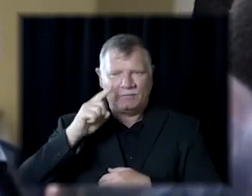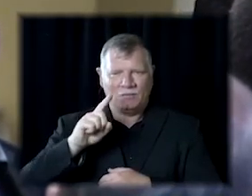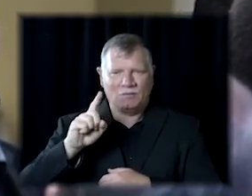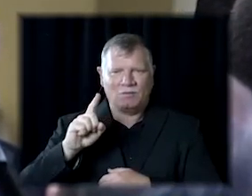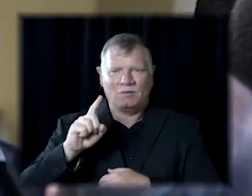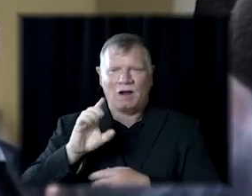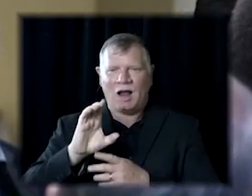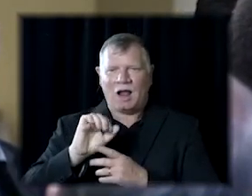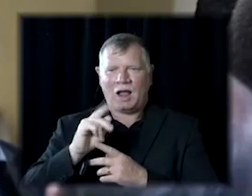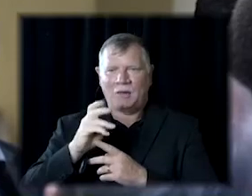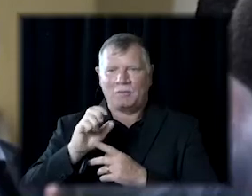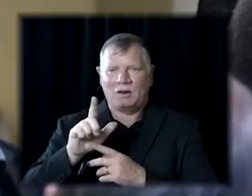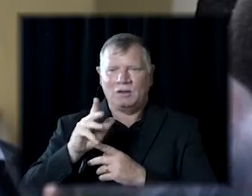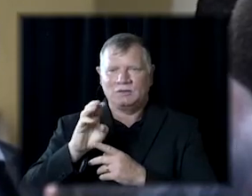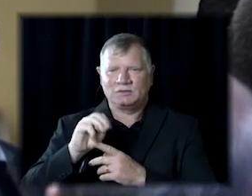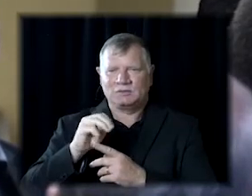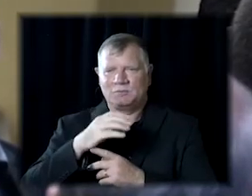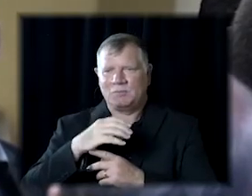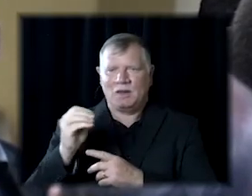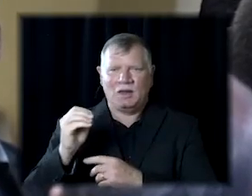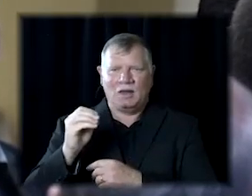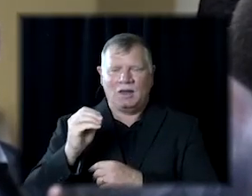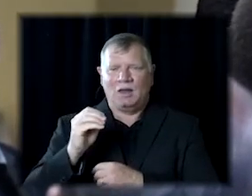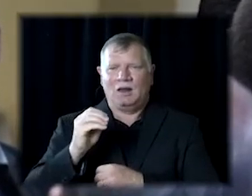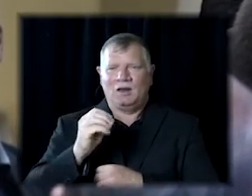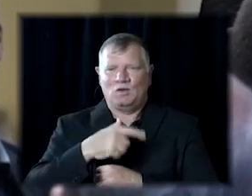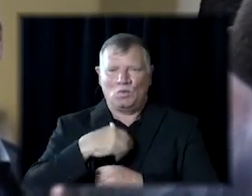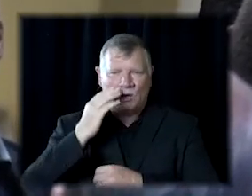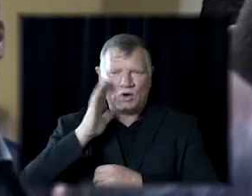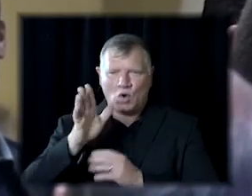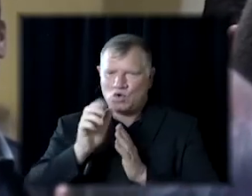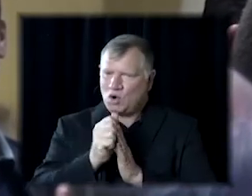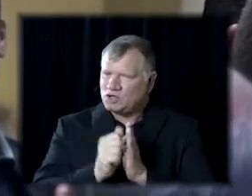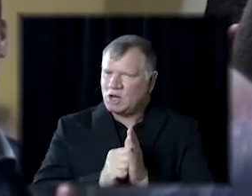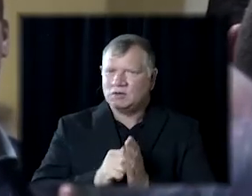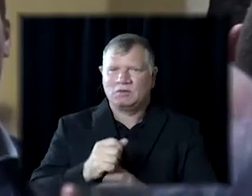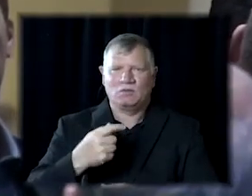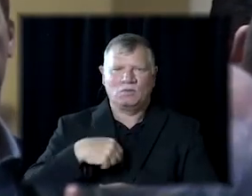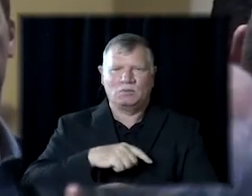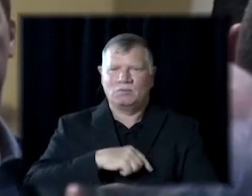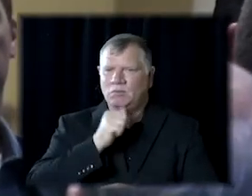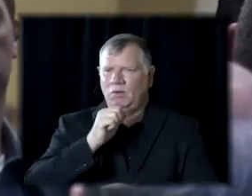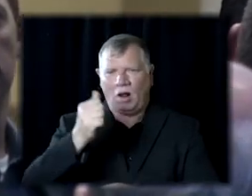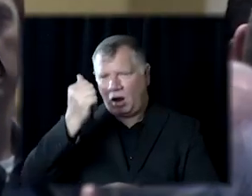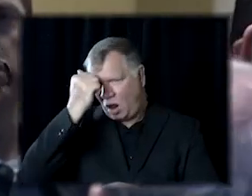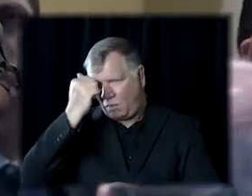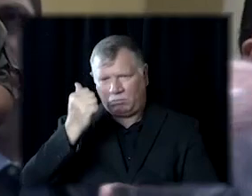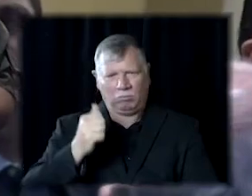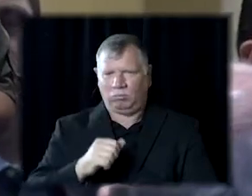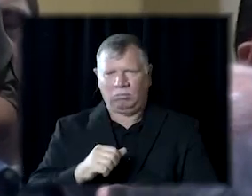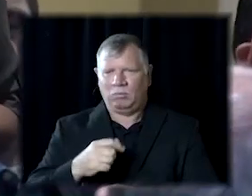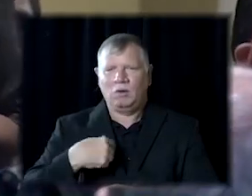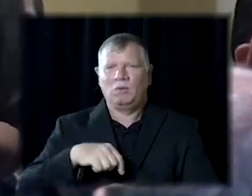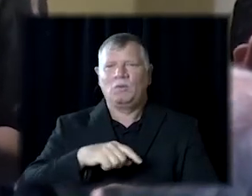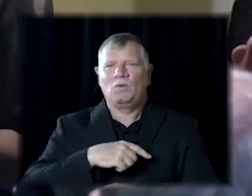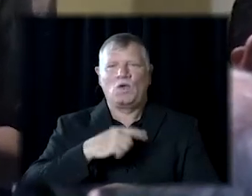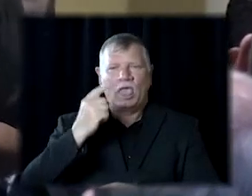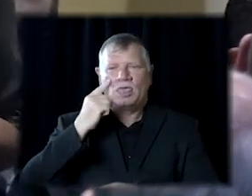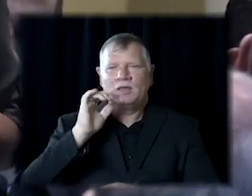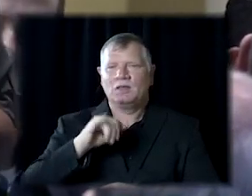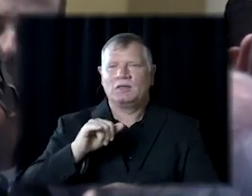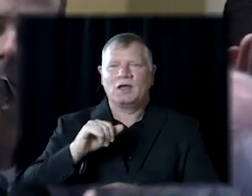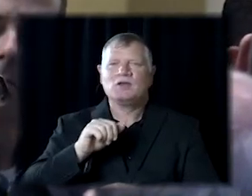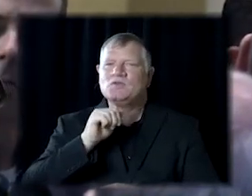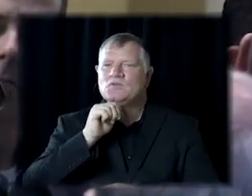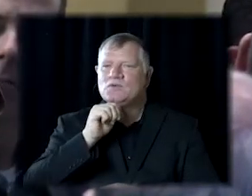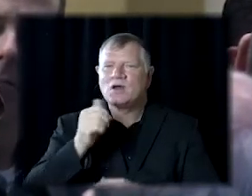the capitalism. We know your agenda. We are not dumb. You think that because people